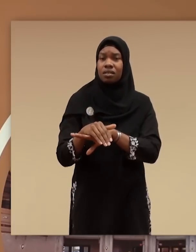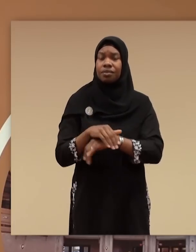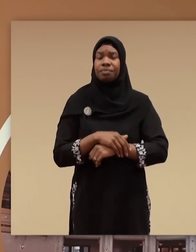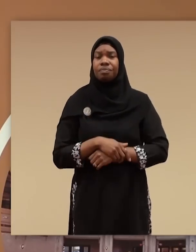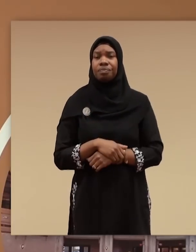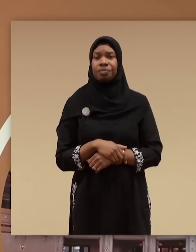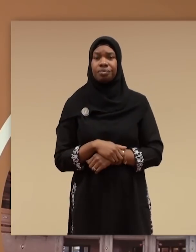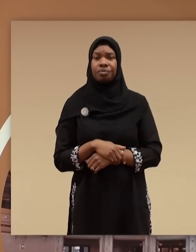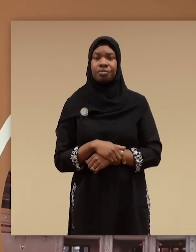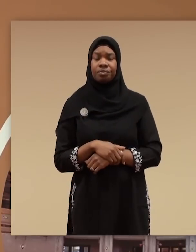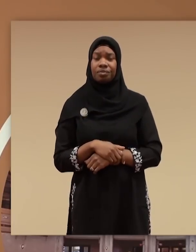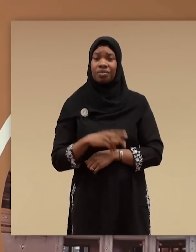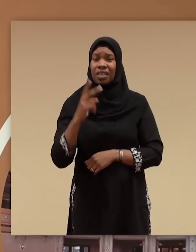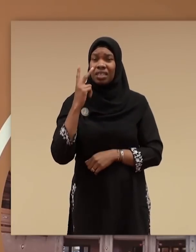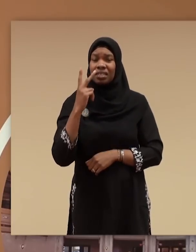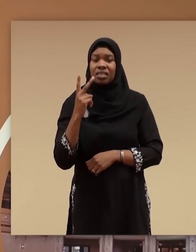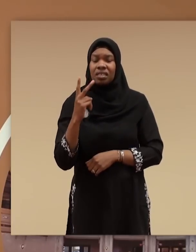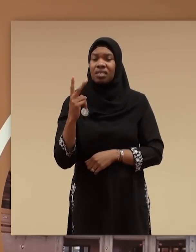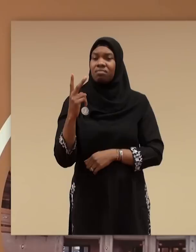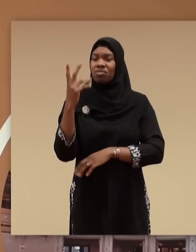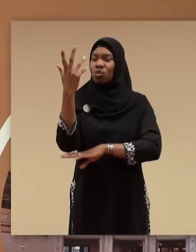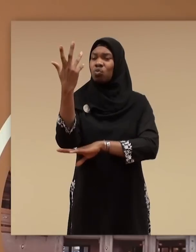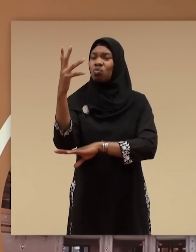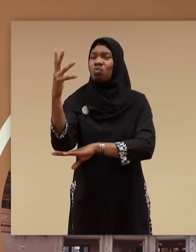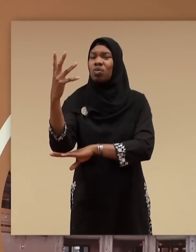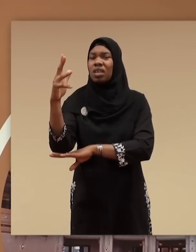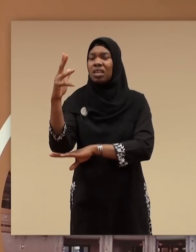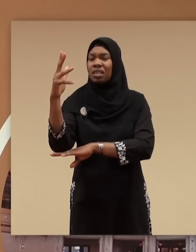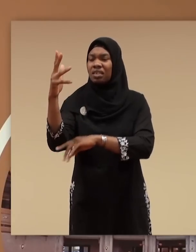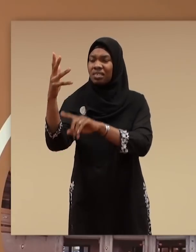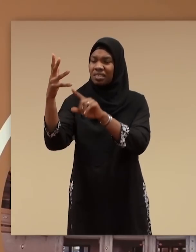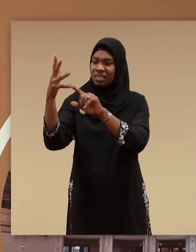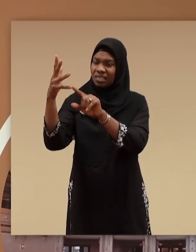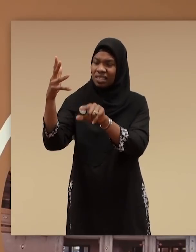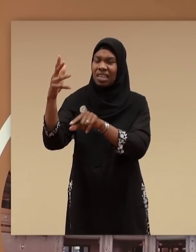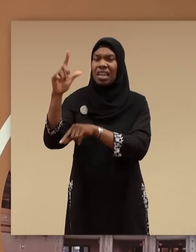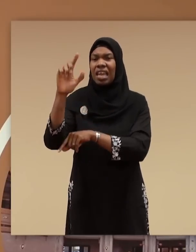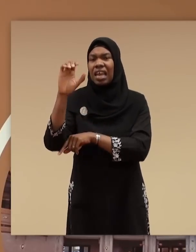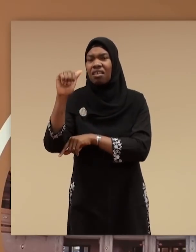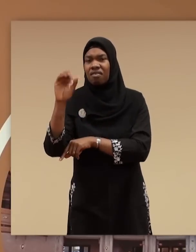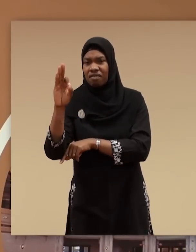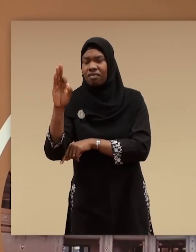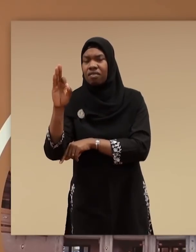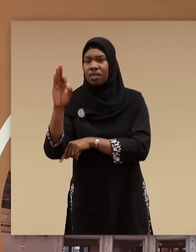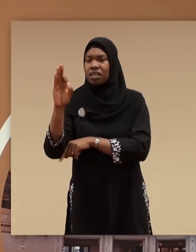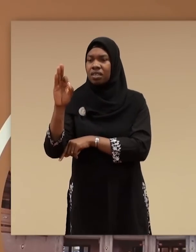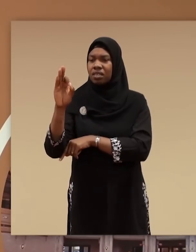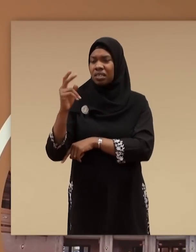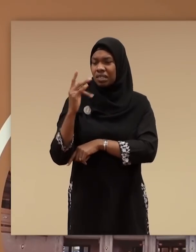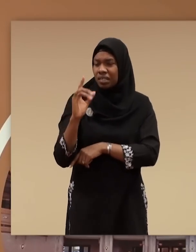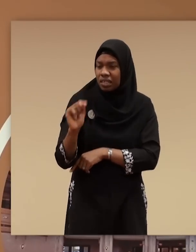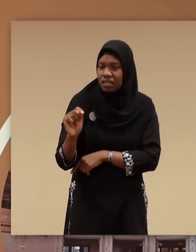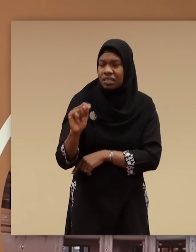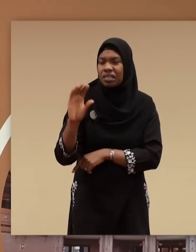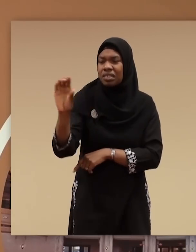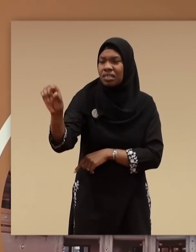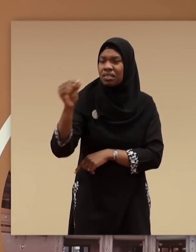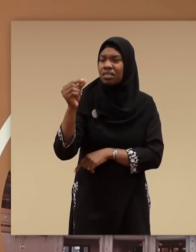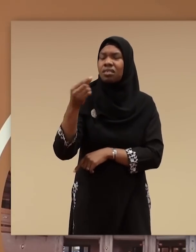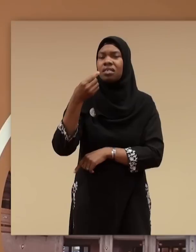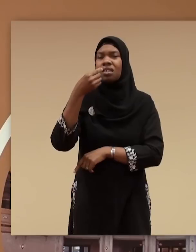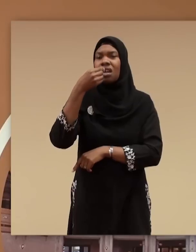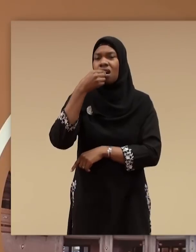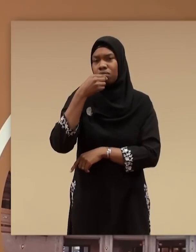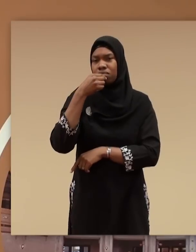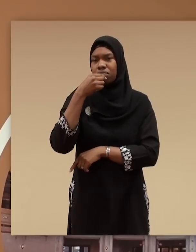dry leaves of trees. Even he found some soft skin, he doesn't know what it is, and he ate it.